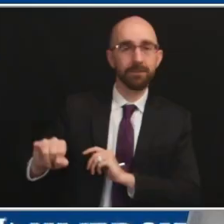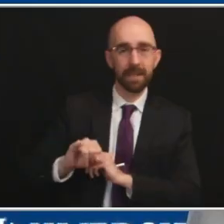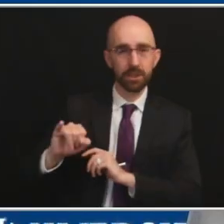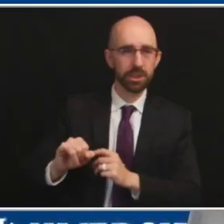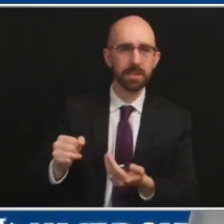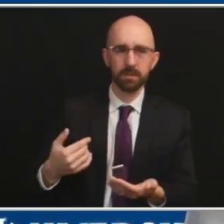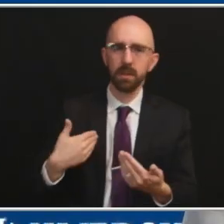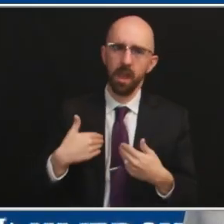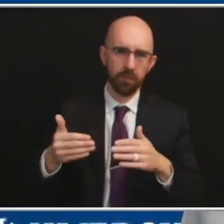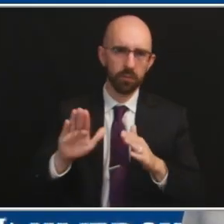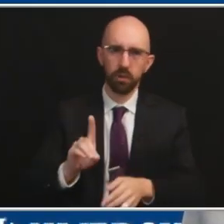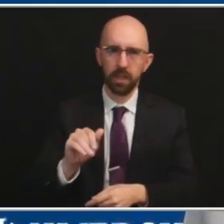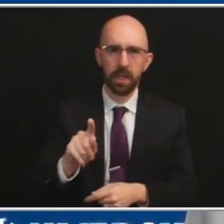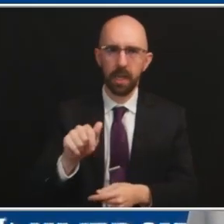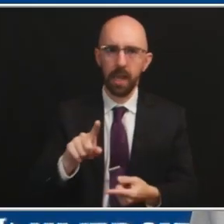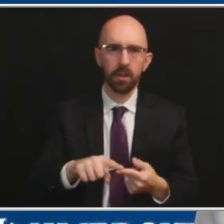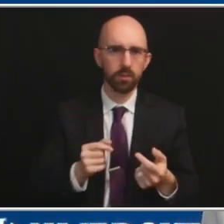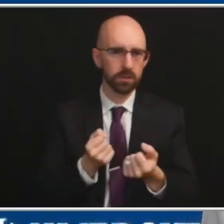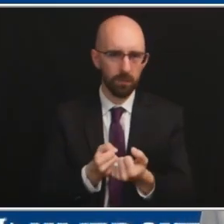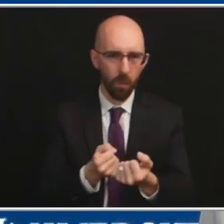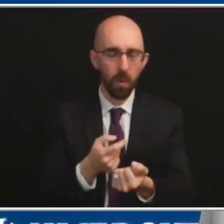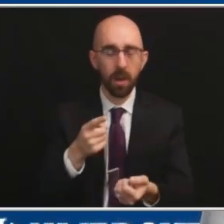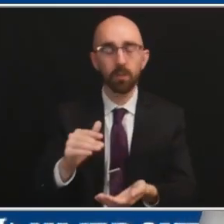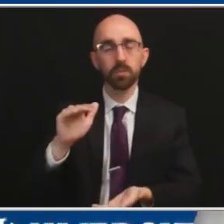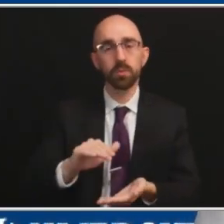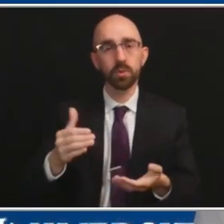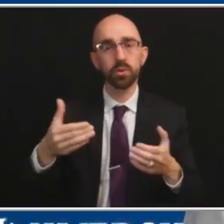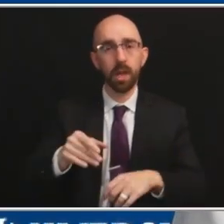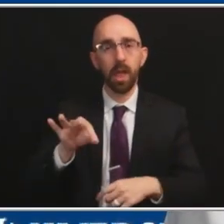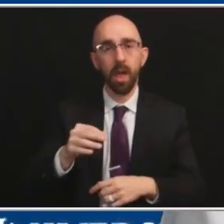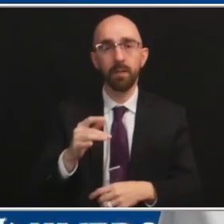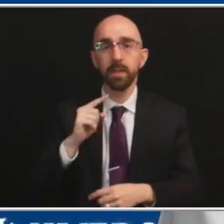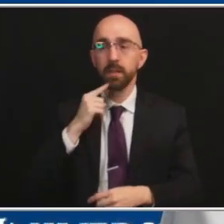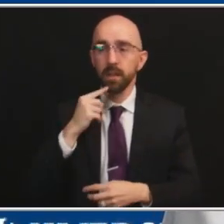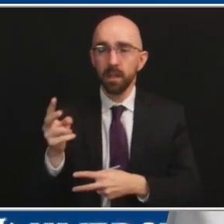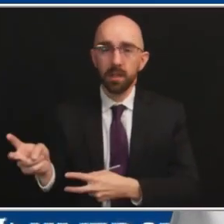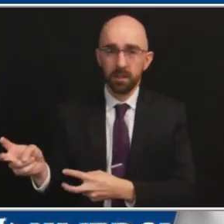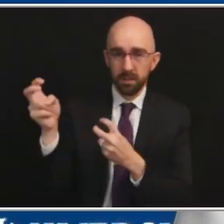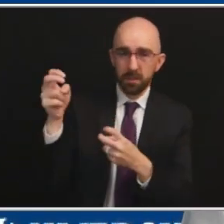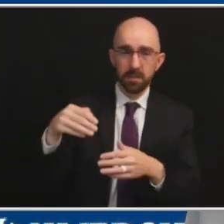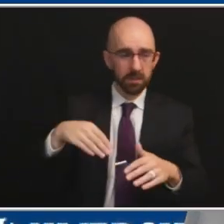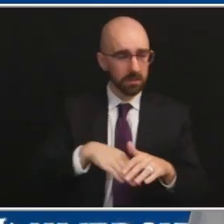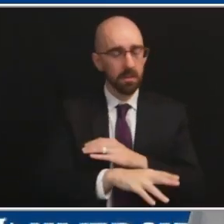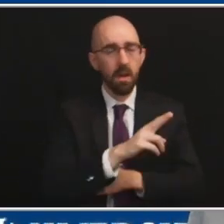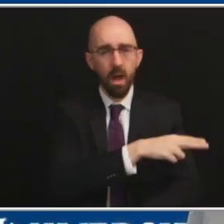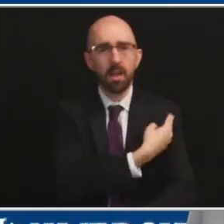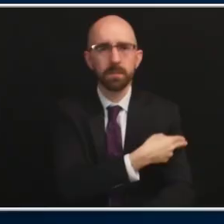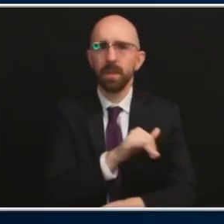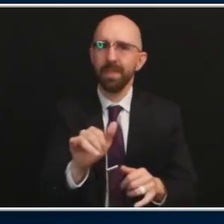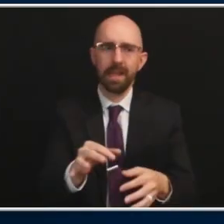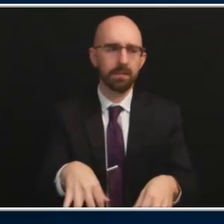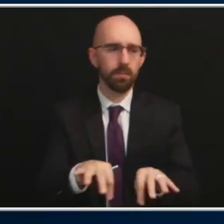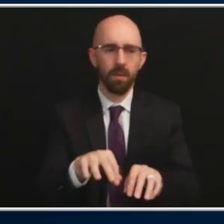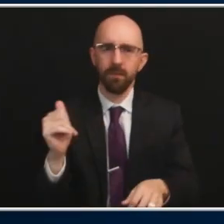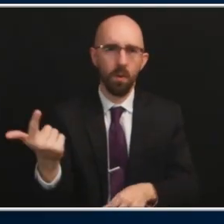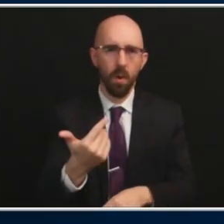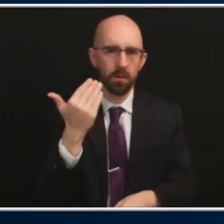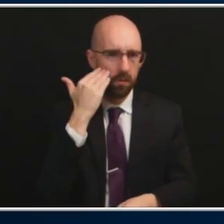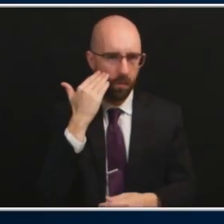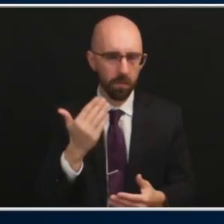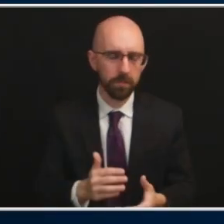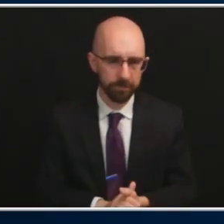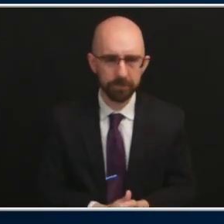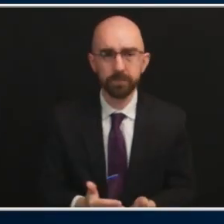data to support this, is reduce your chance of severe disease and going to the hospital. And that's important for everybody in the family. Great. Thanks, Dr.